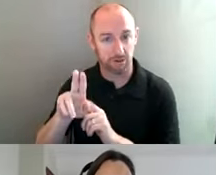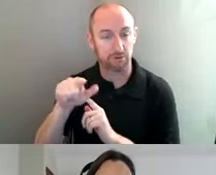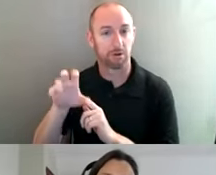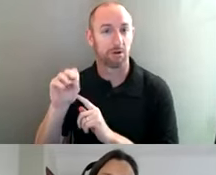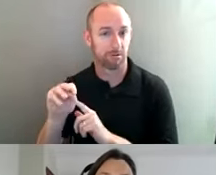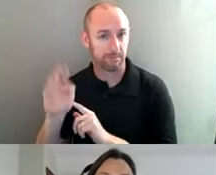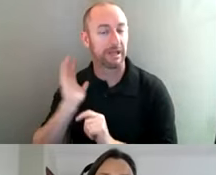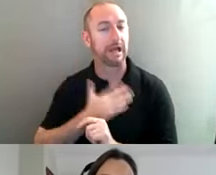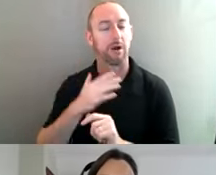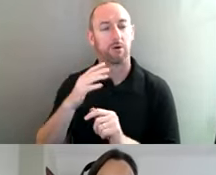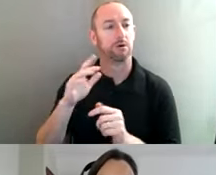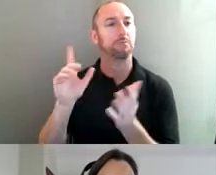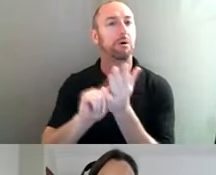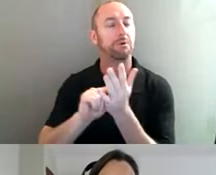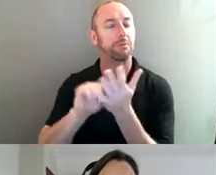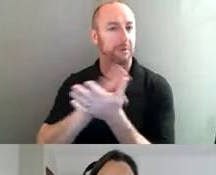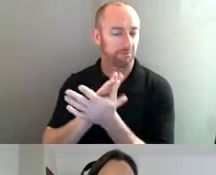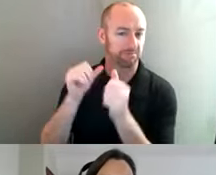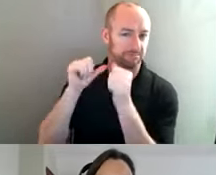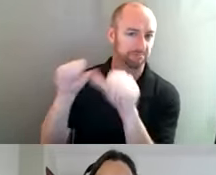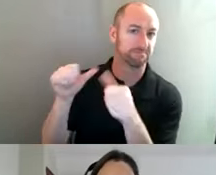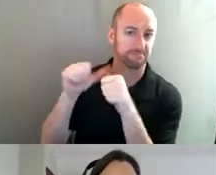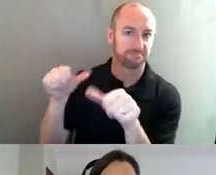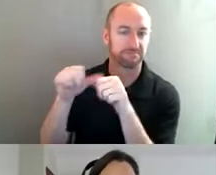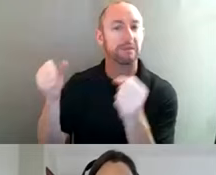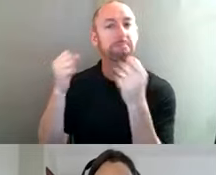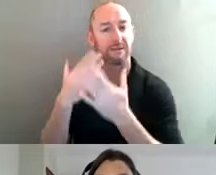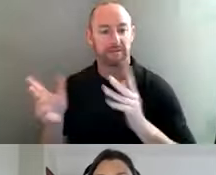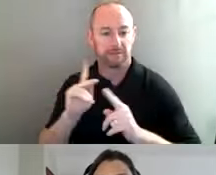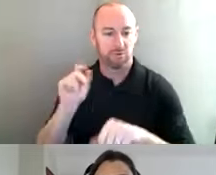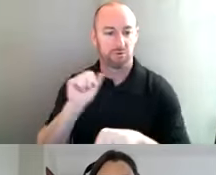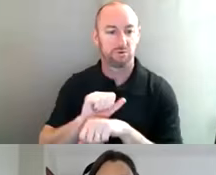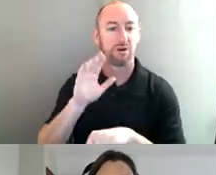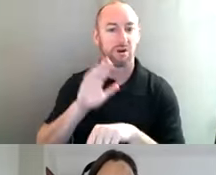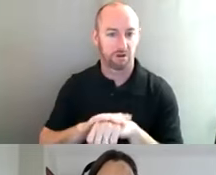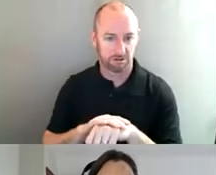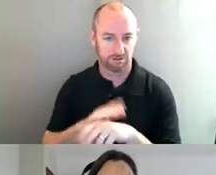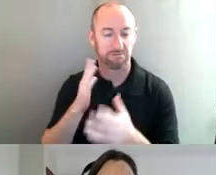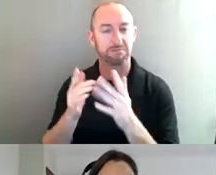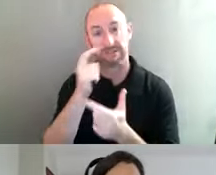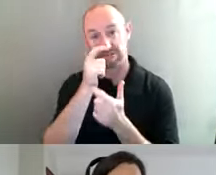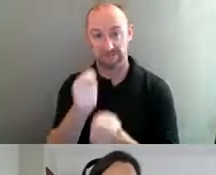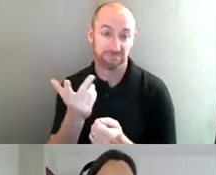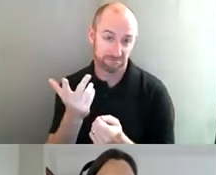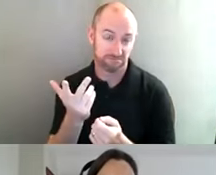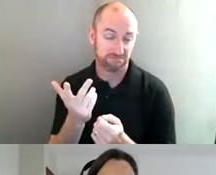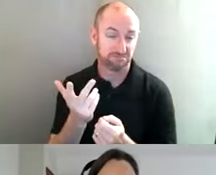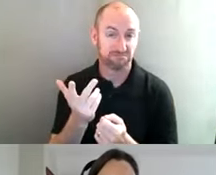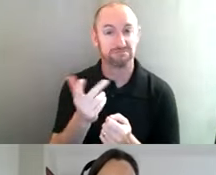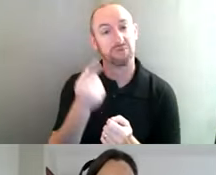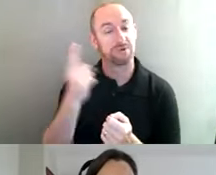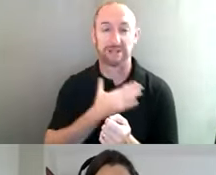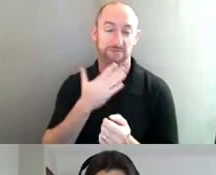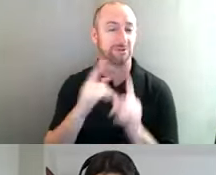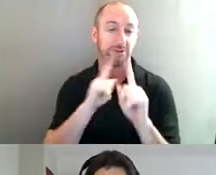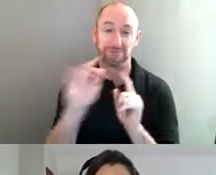We put our published papers up there, and there are a number of things that people have been working on that might be interesting. And you know, we're always happy to